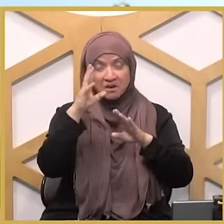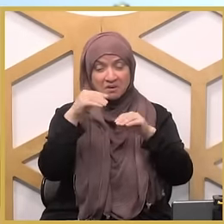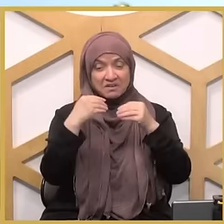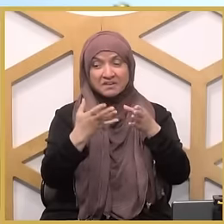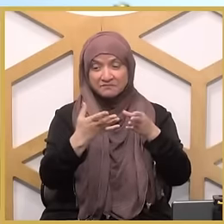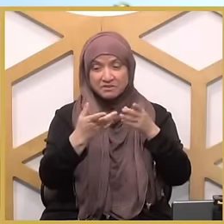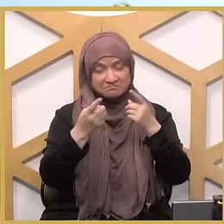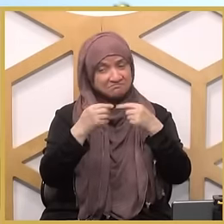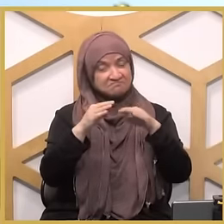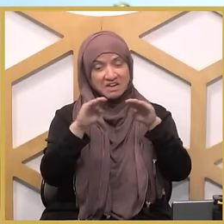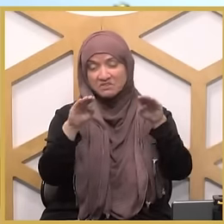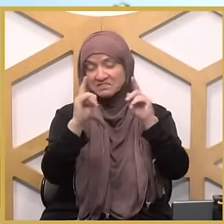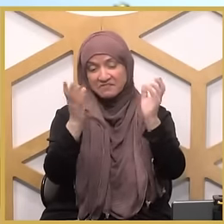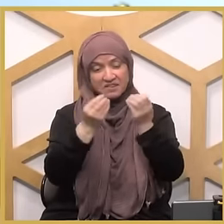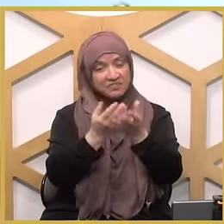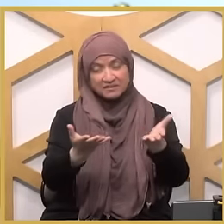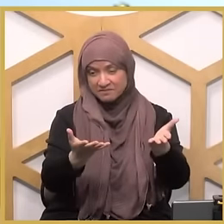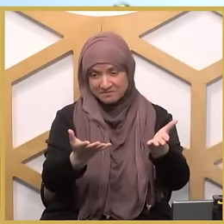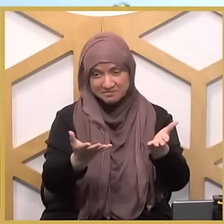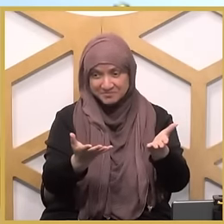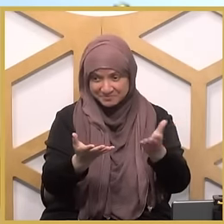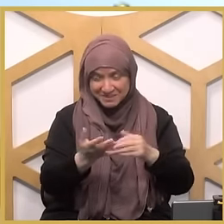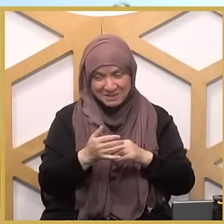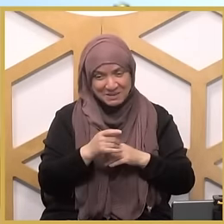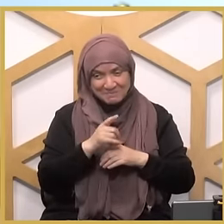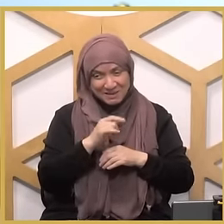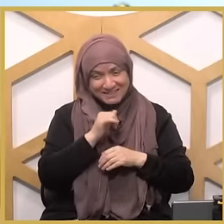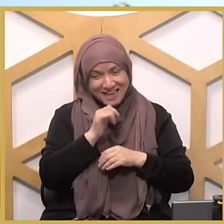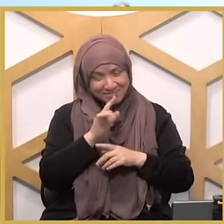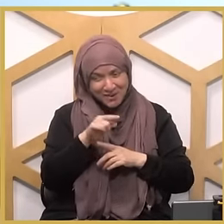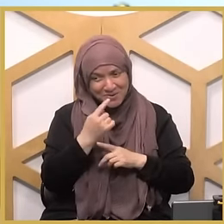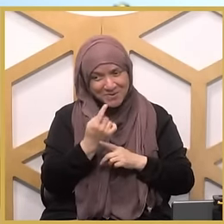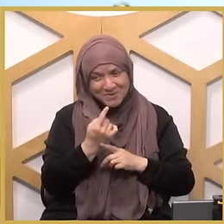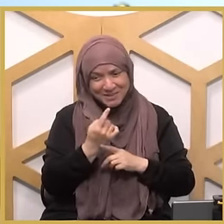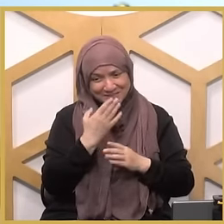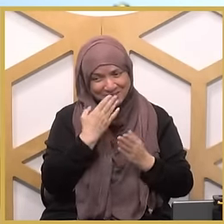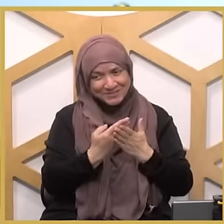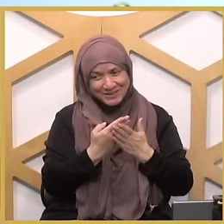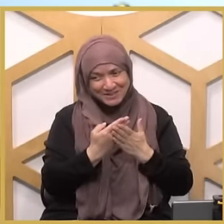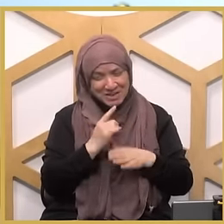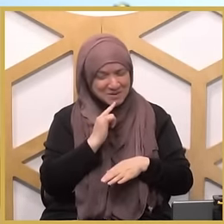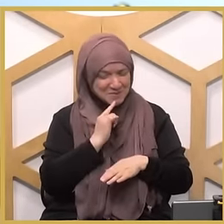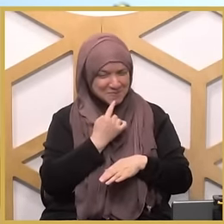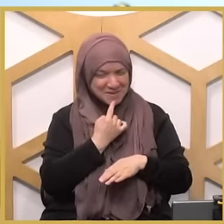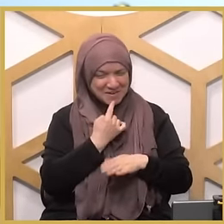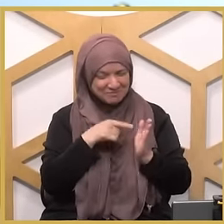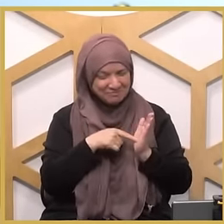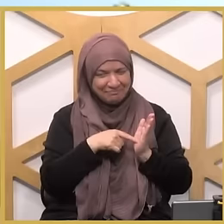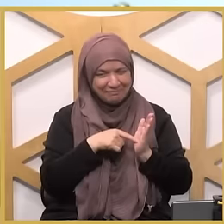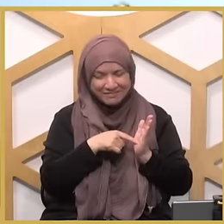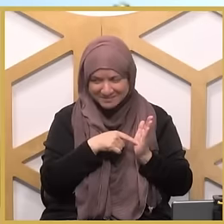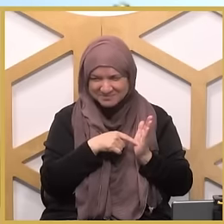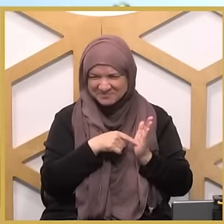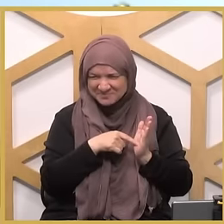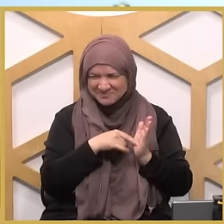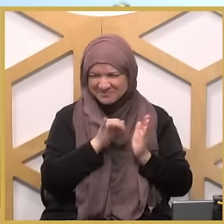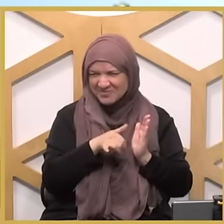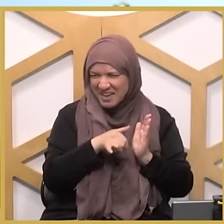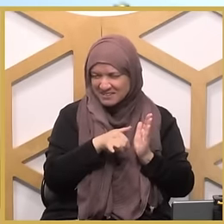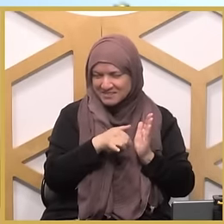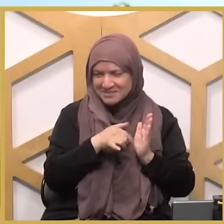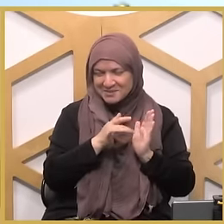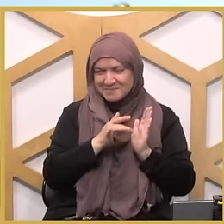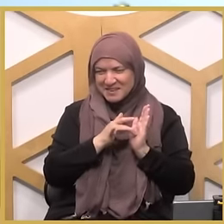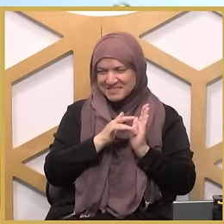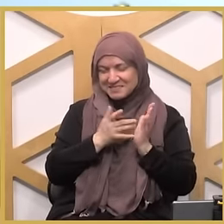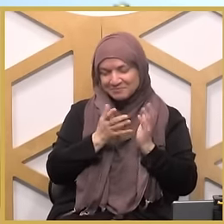initial part because medicine doesn't taste good, right? It's bitter in its initial part. The only side effect that you need to realize